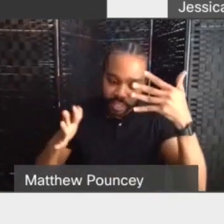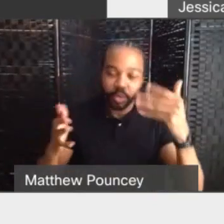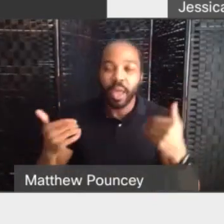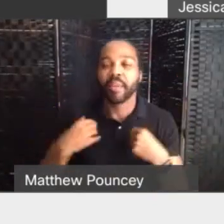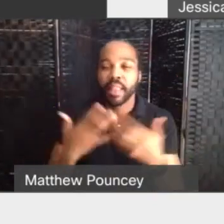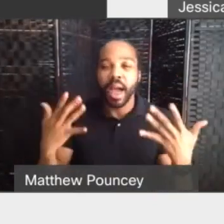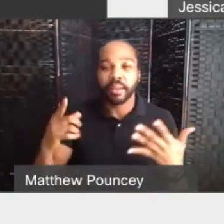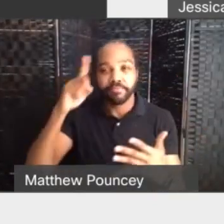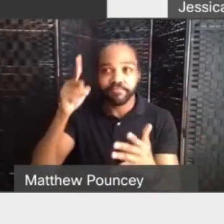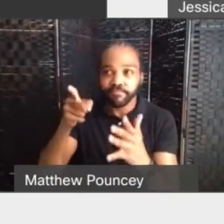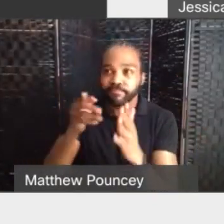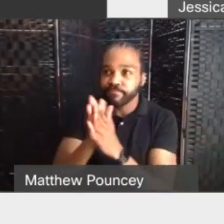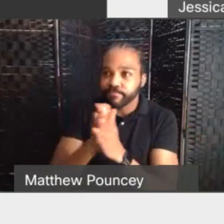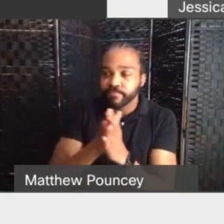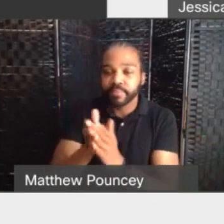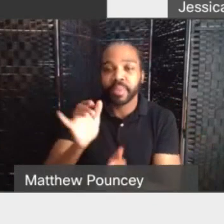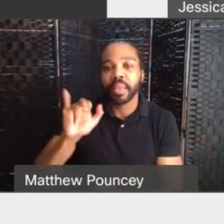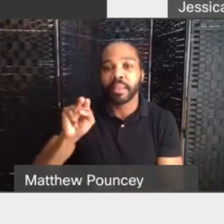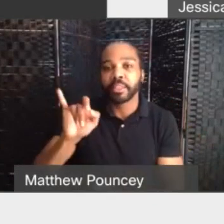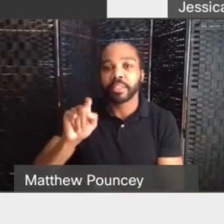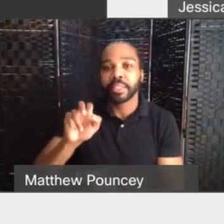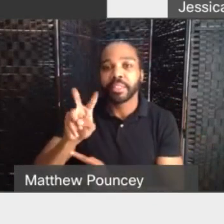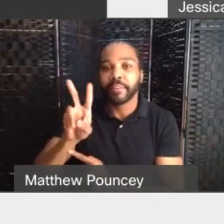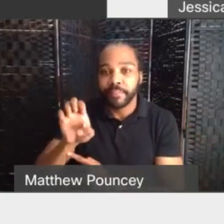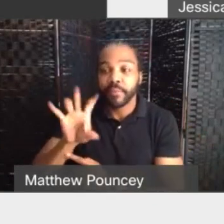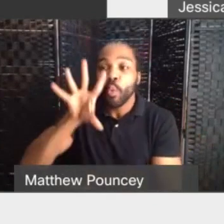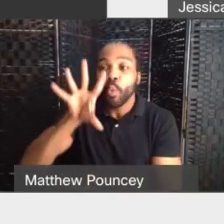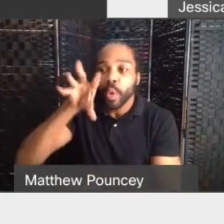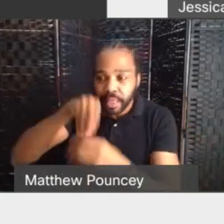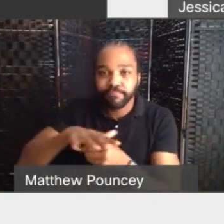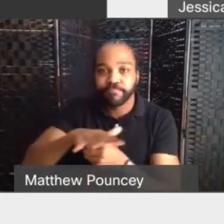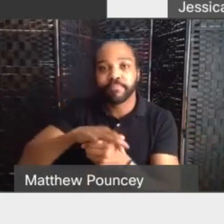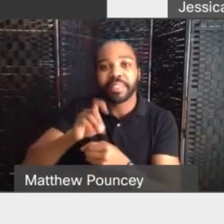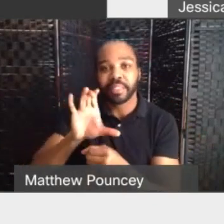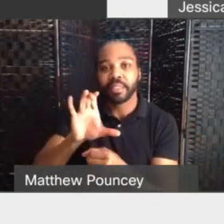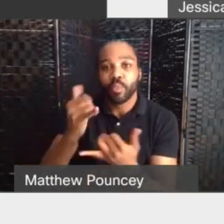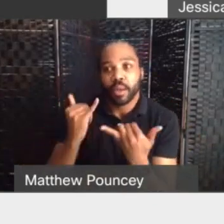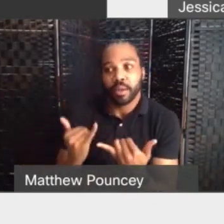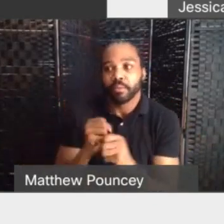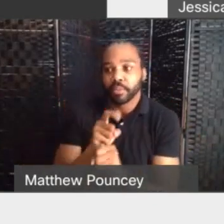going on in DC right now to make sure that we are